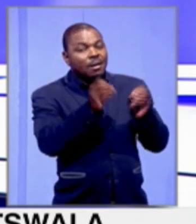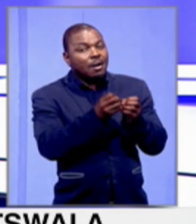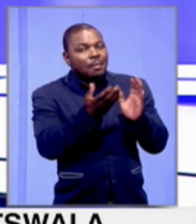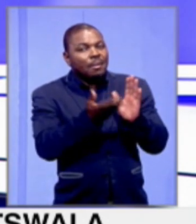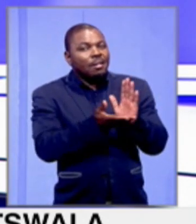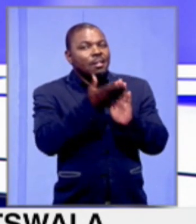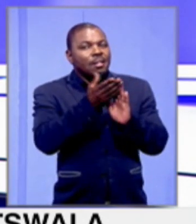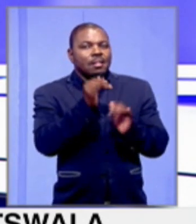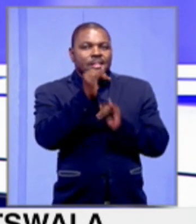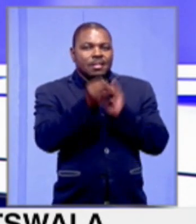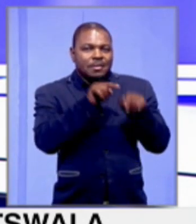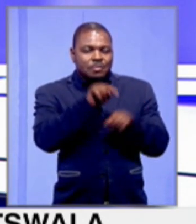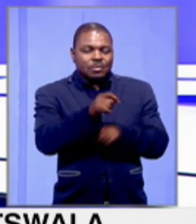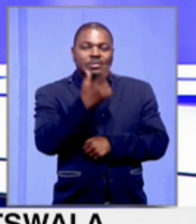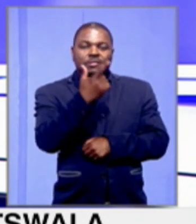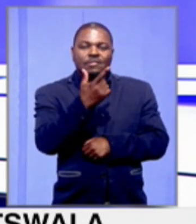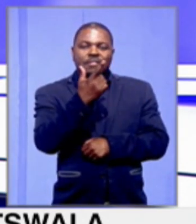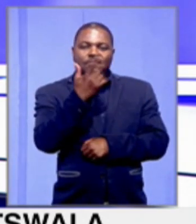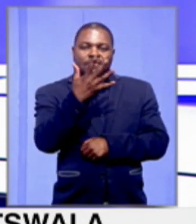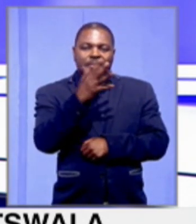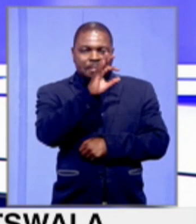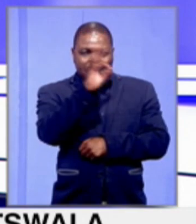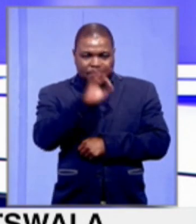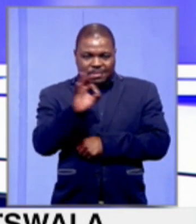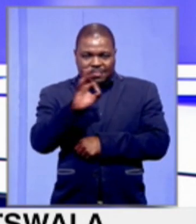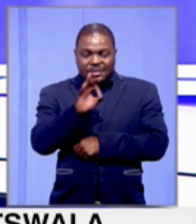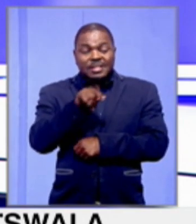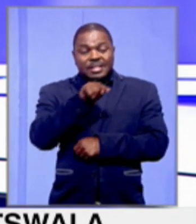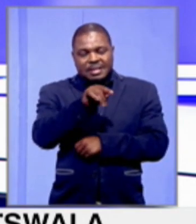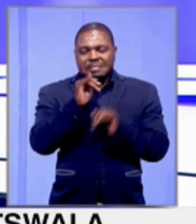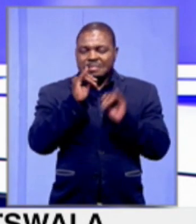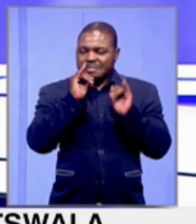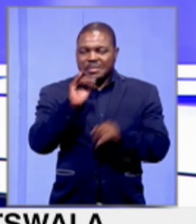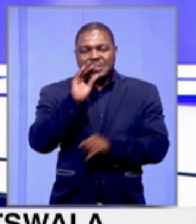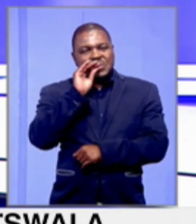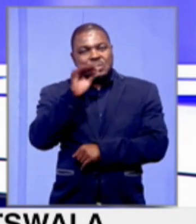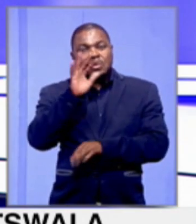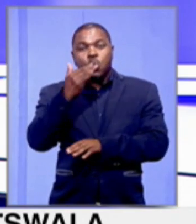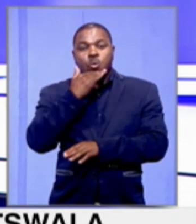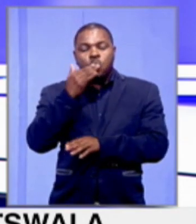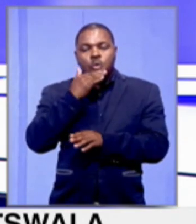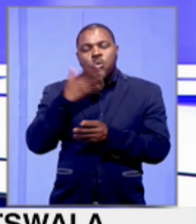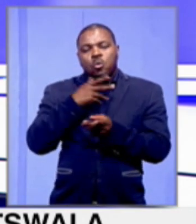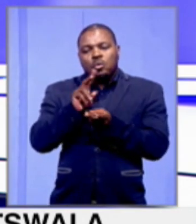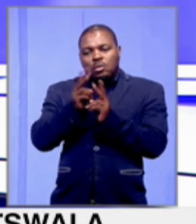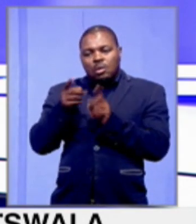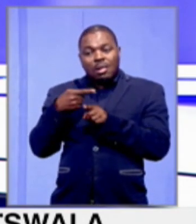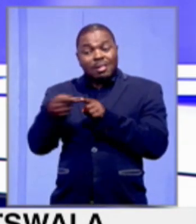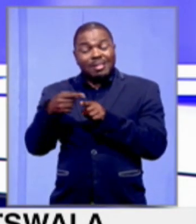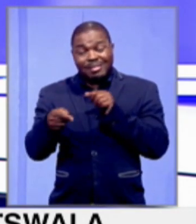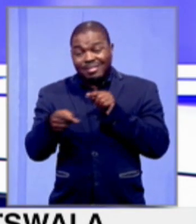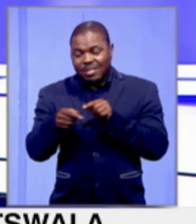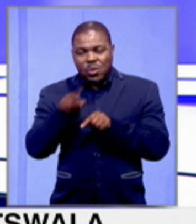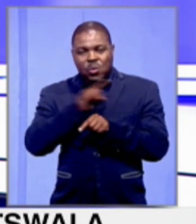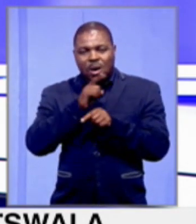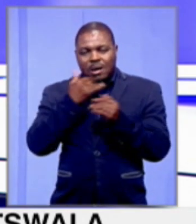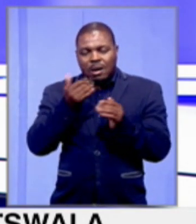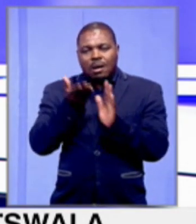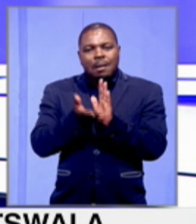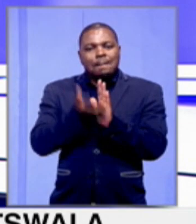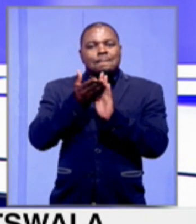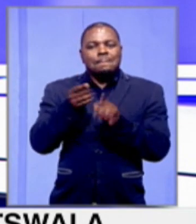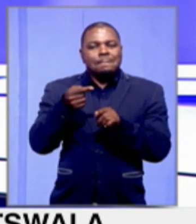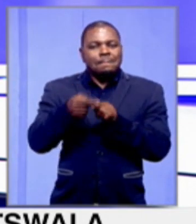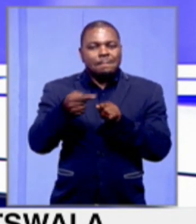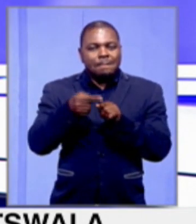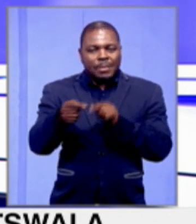bjale ke 11.75%. Tše ke ditaba tše mpe go bao ba nang le dikoloto ka gobane ditefelo tsa bona di ya